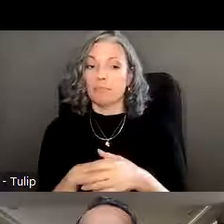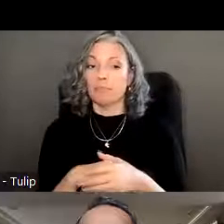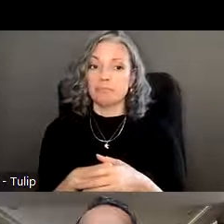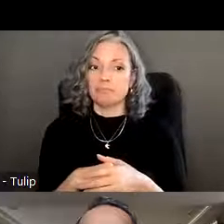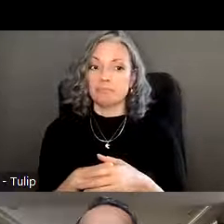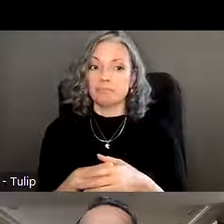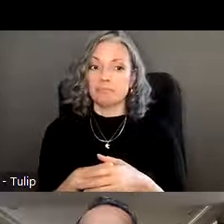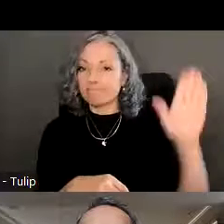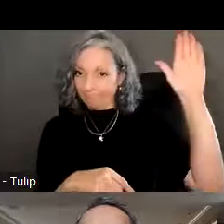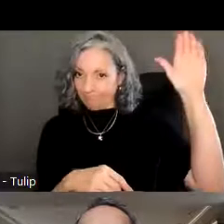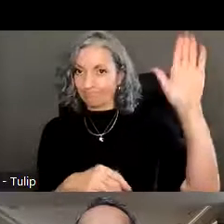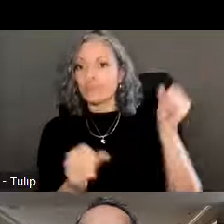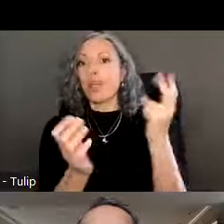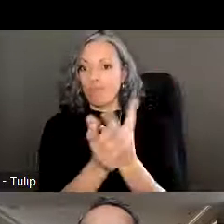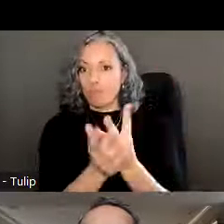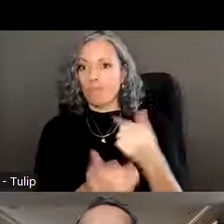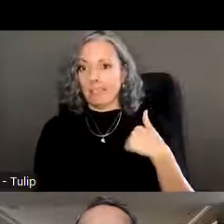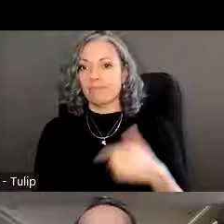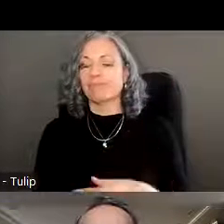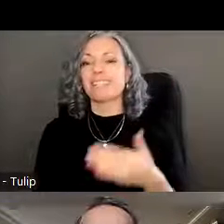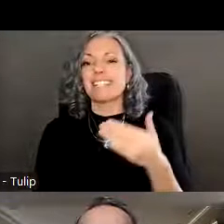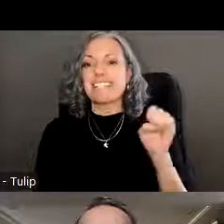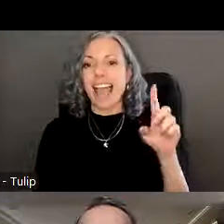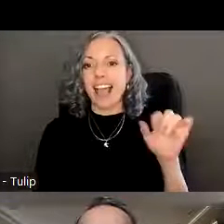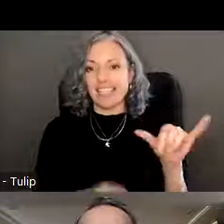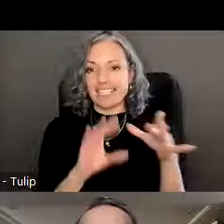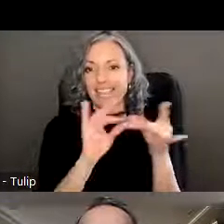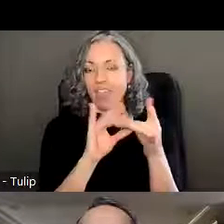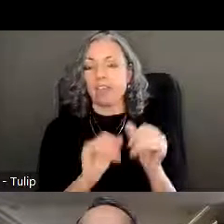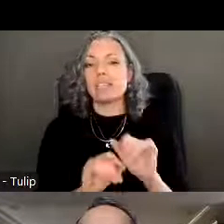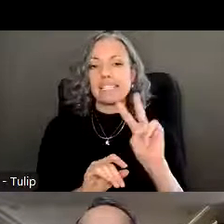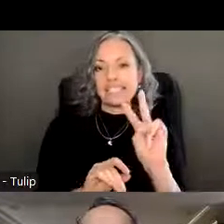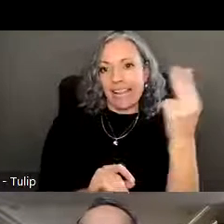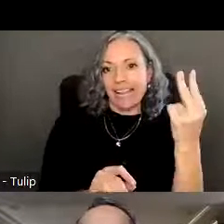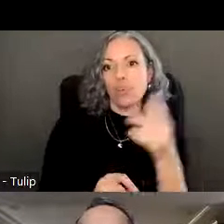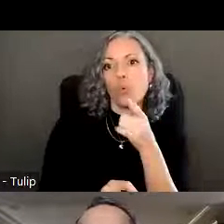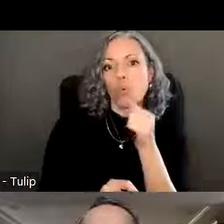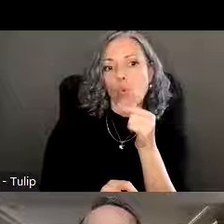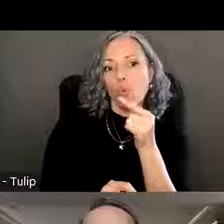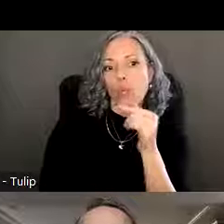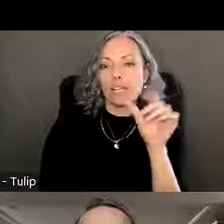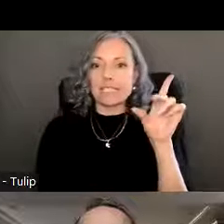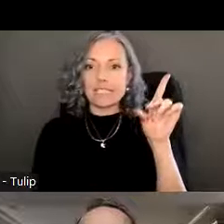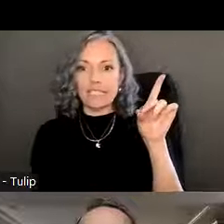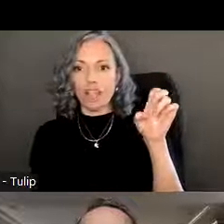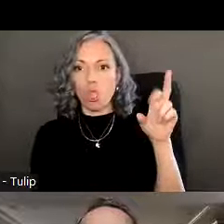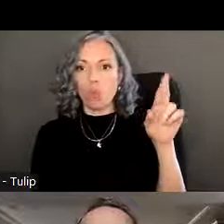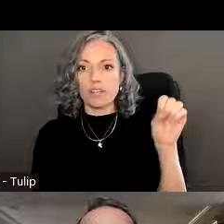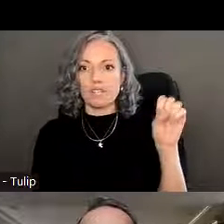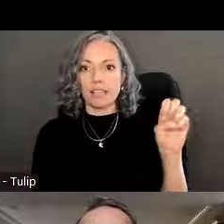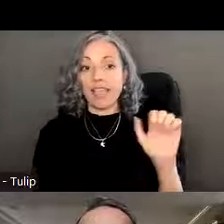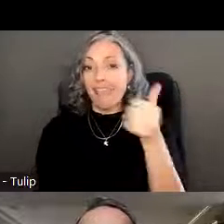I move to approve. Thank you, Sally. Any second? Second. Thank you, Dolores. Any